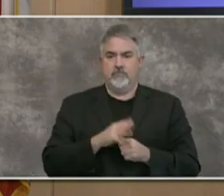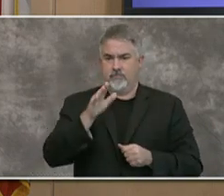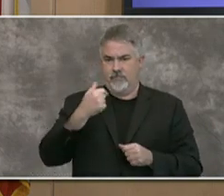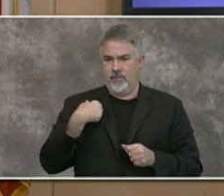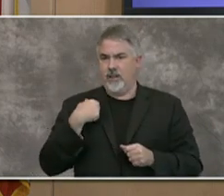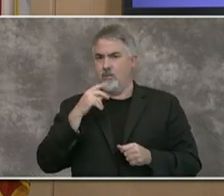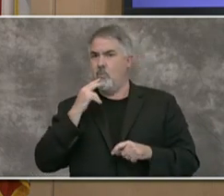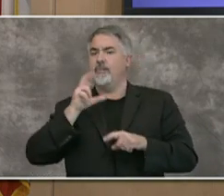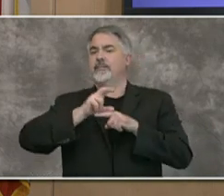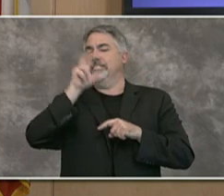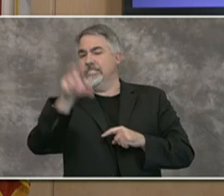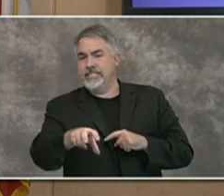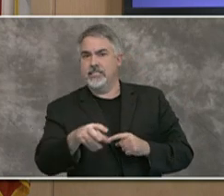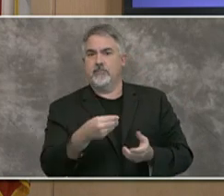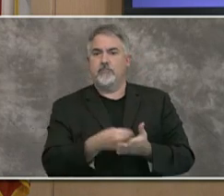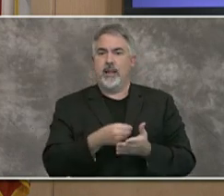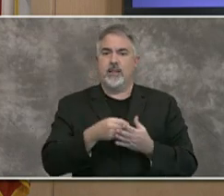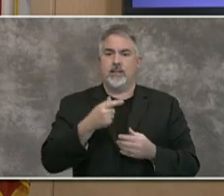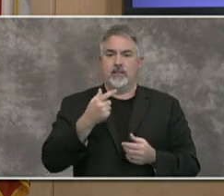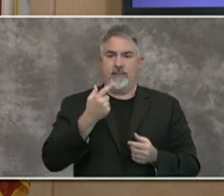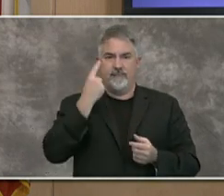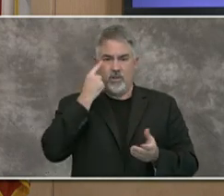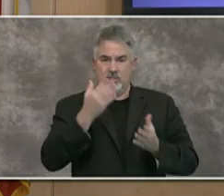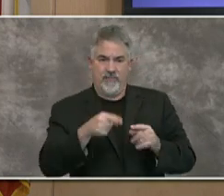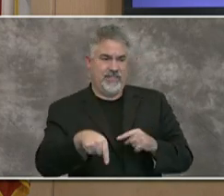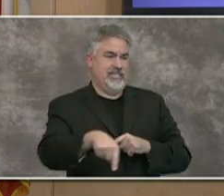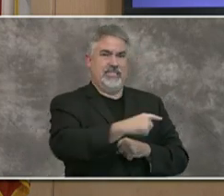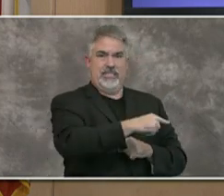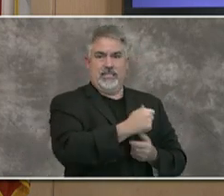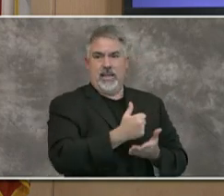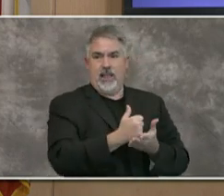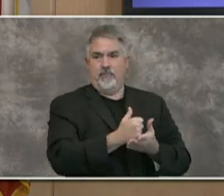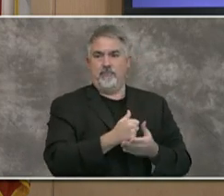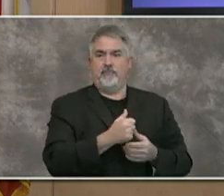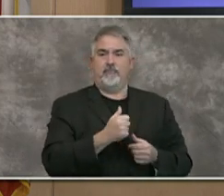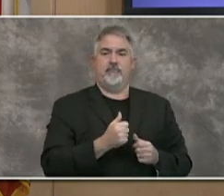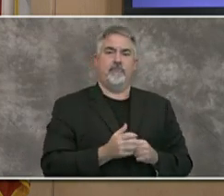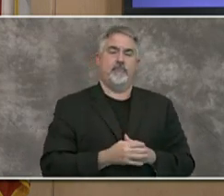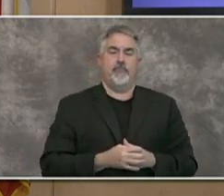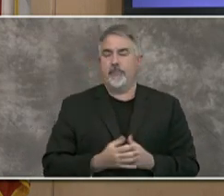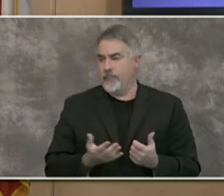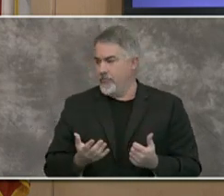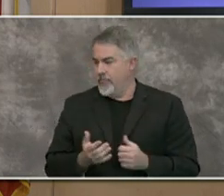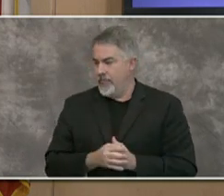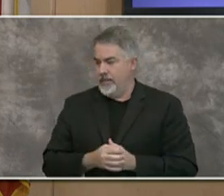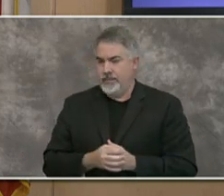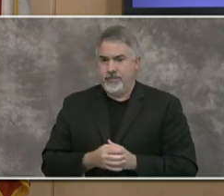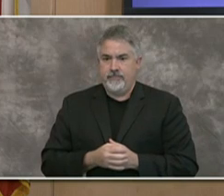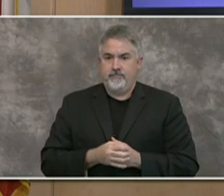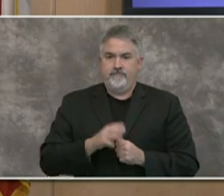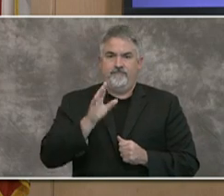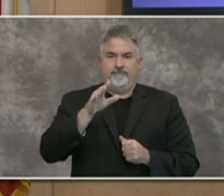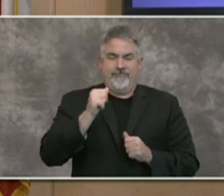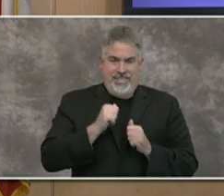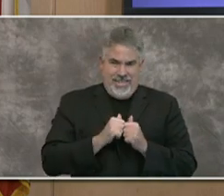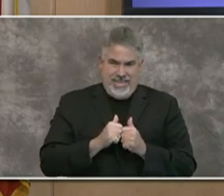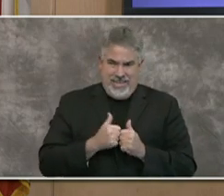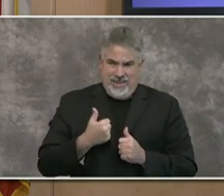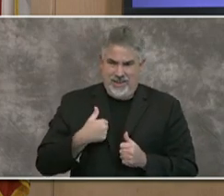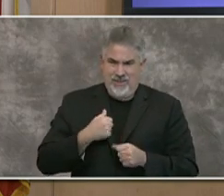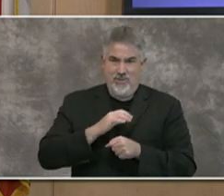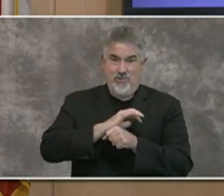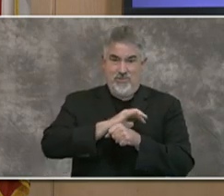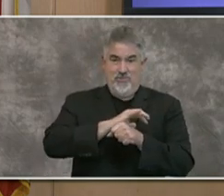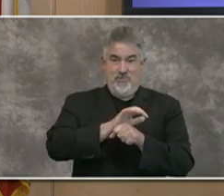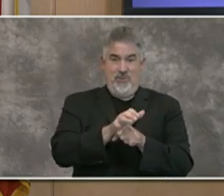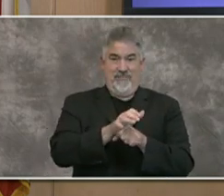investment to try and bring these services online. Given the duration and the lasting impacts of coronavirus, this is incredibly